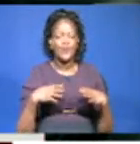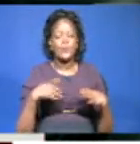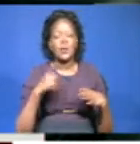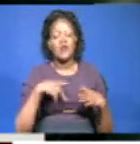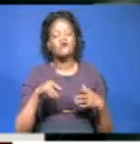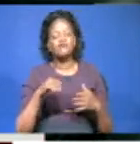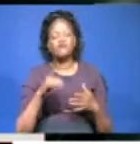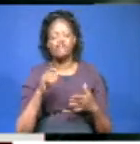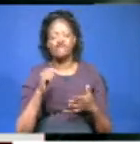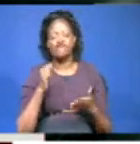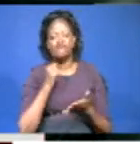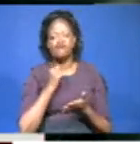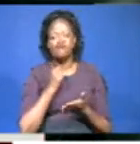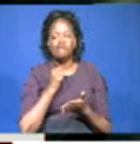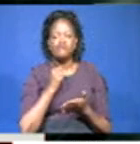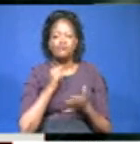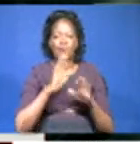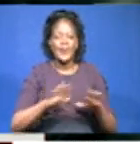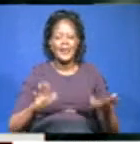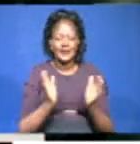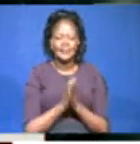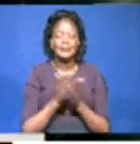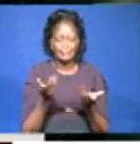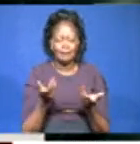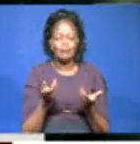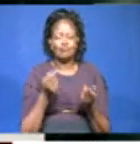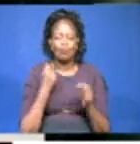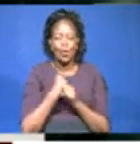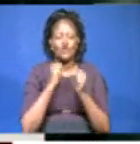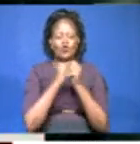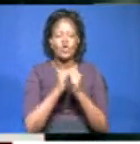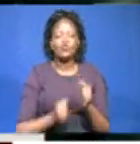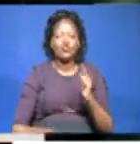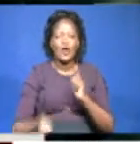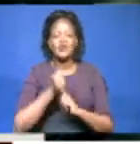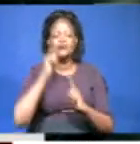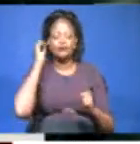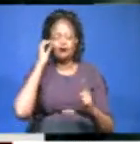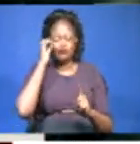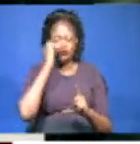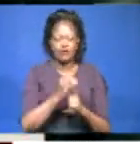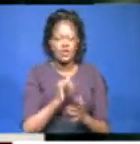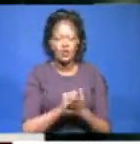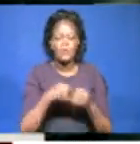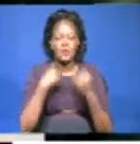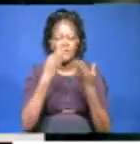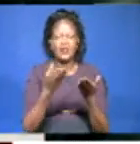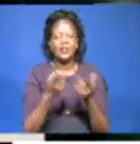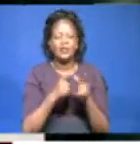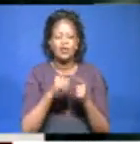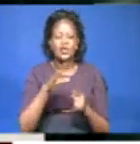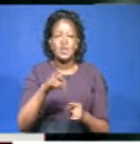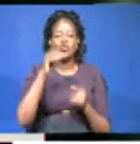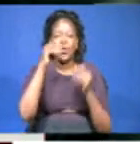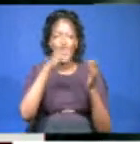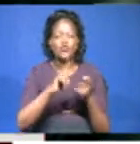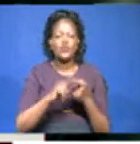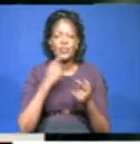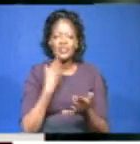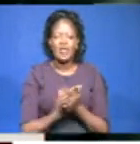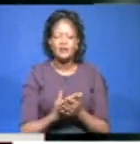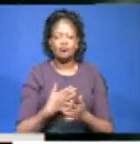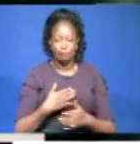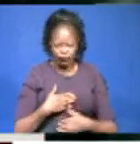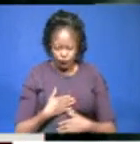rightfully working together to achieve the objectives that we have been given. I want to take this opportunity to thank His